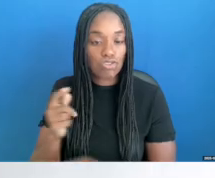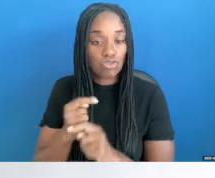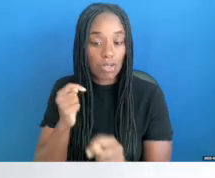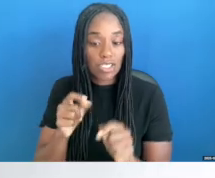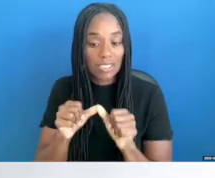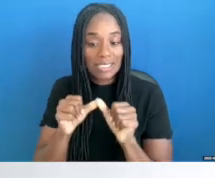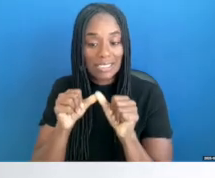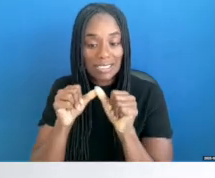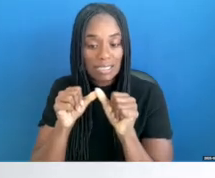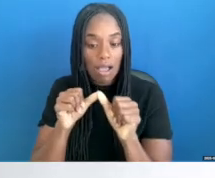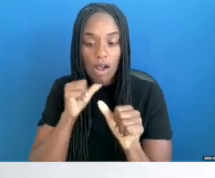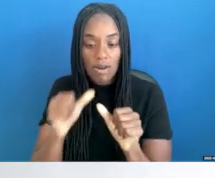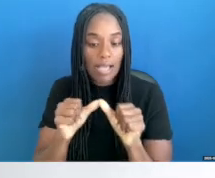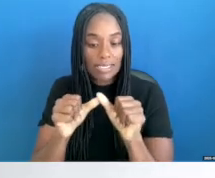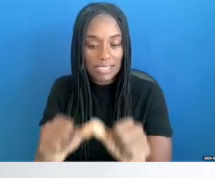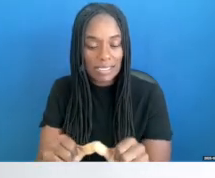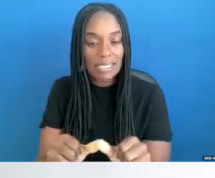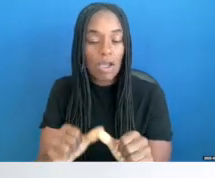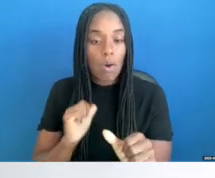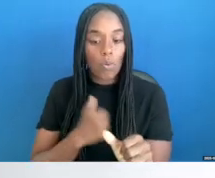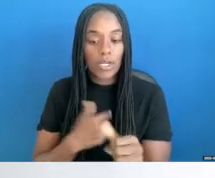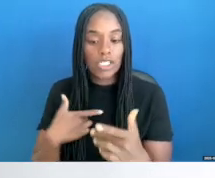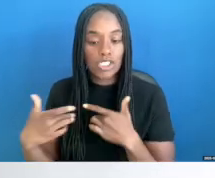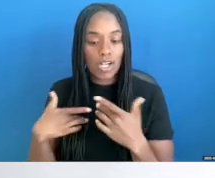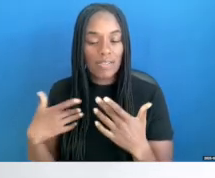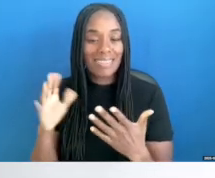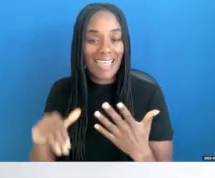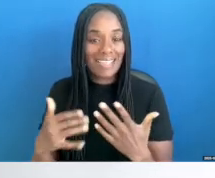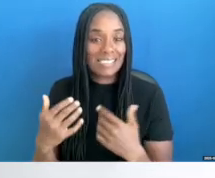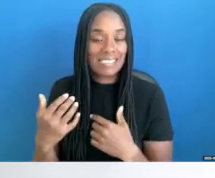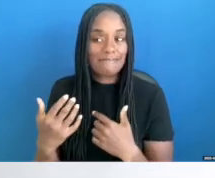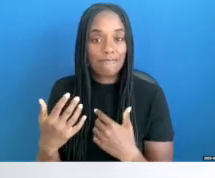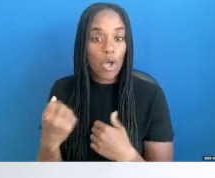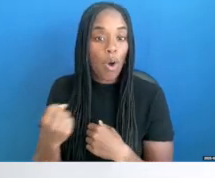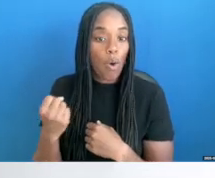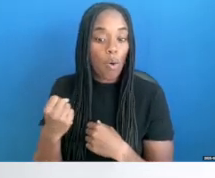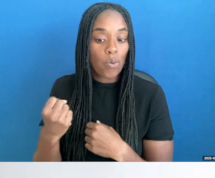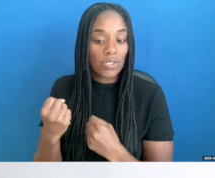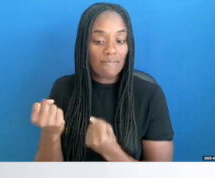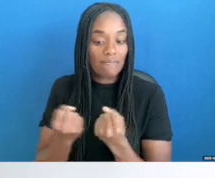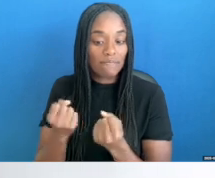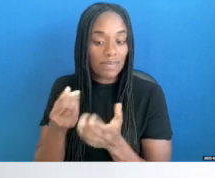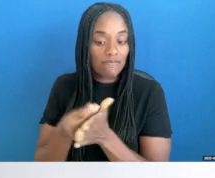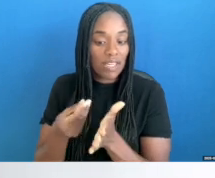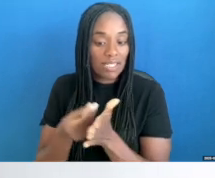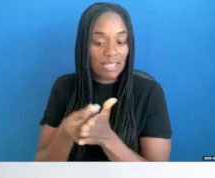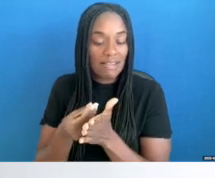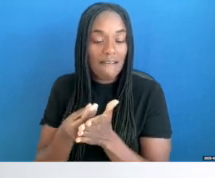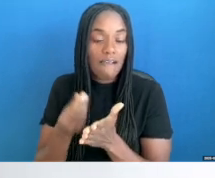it's locking up a lot of this funding that could be used for vehicles that could be deployed sooner. So that's